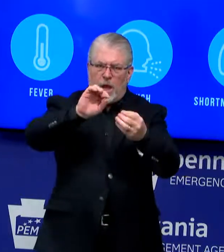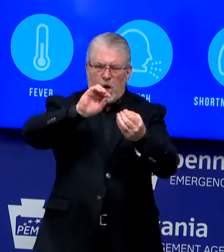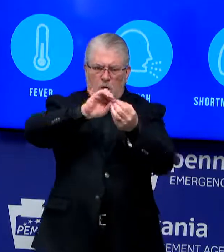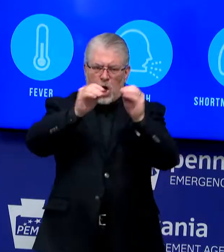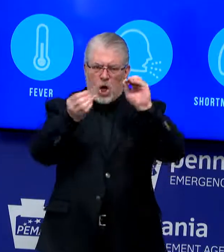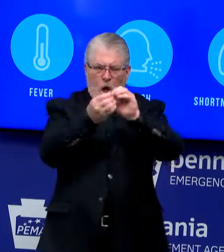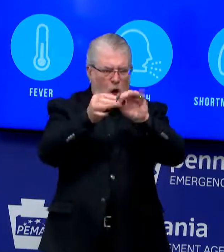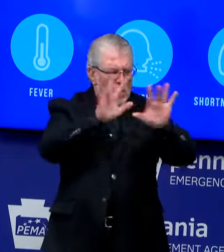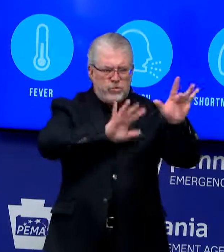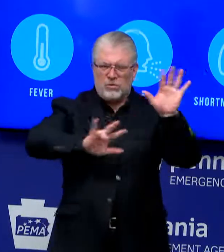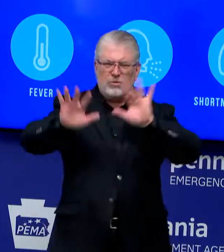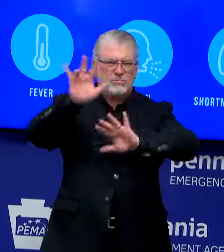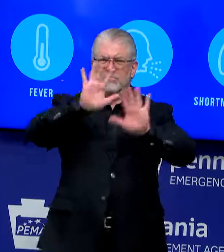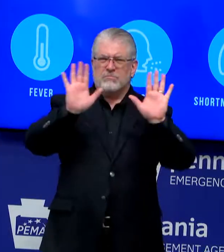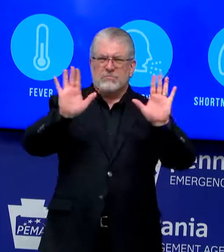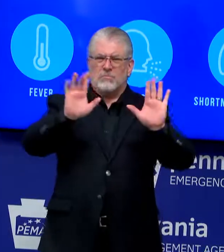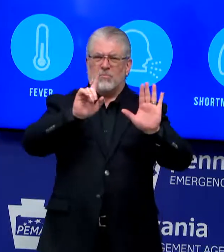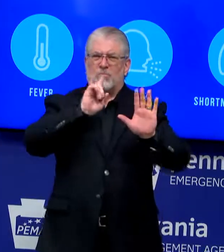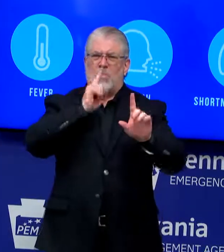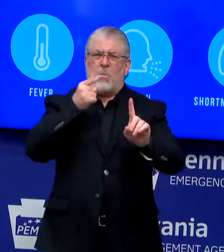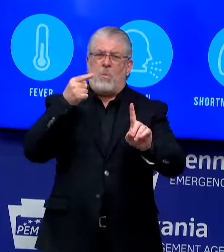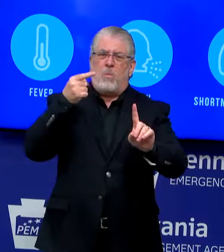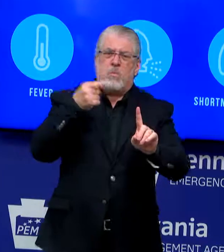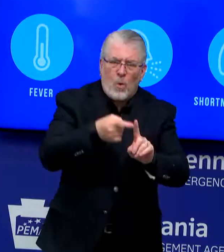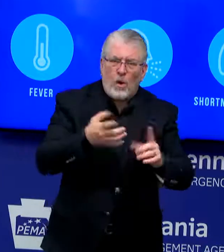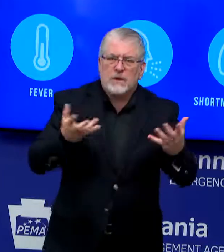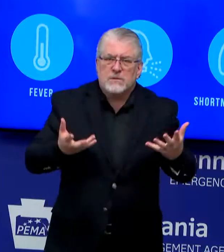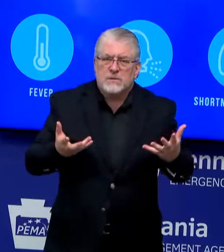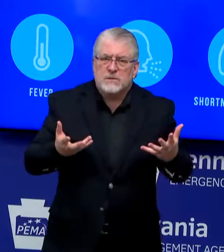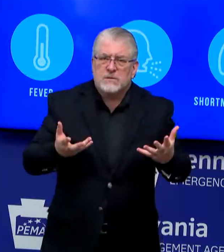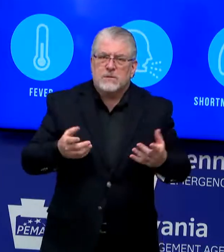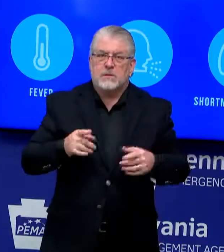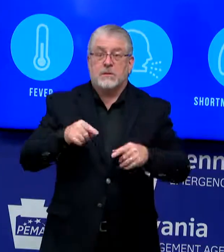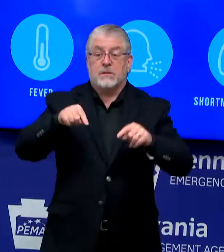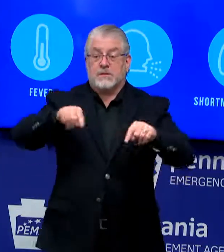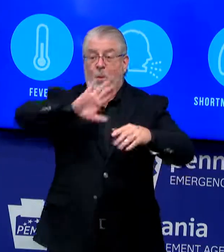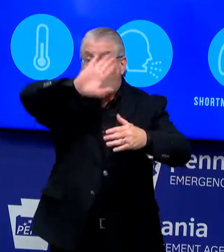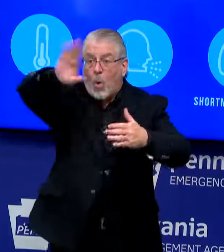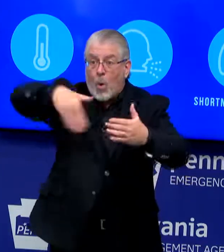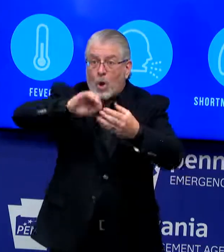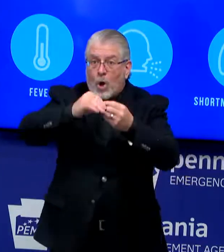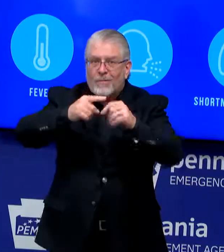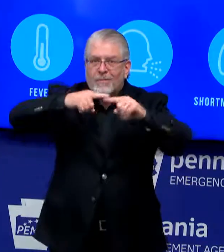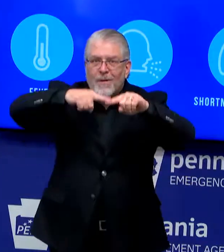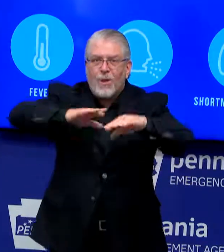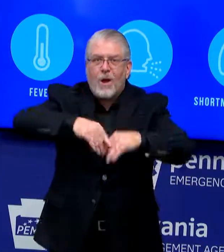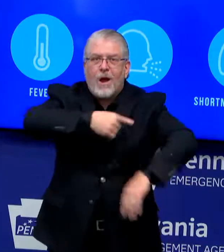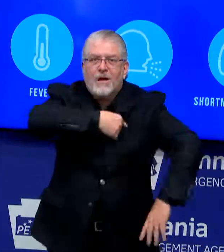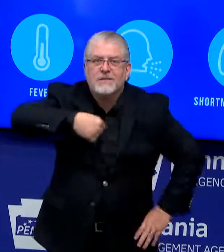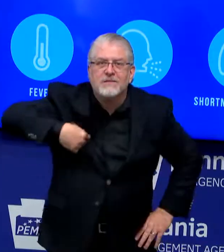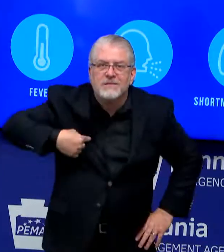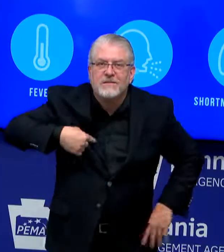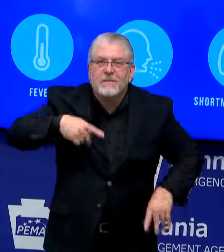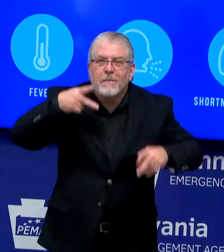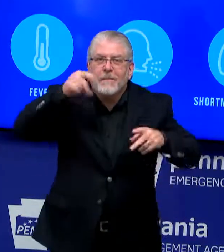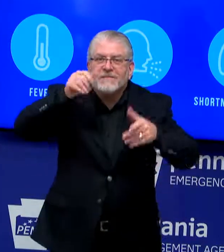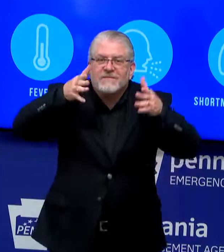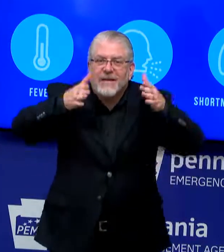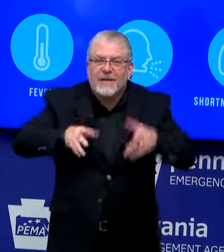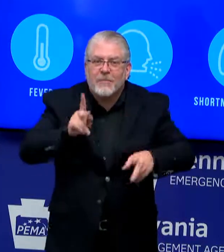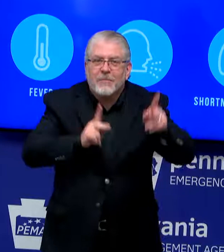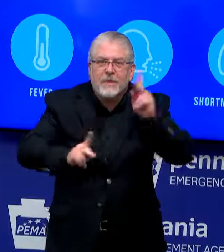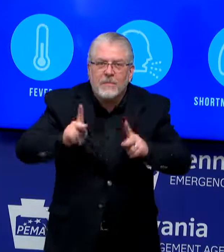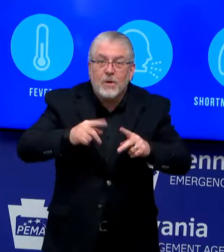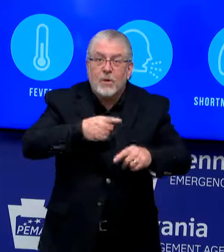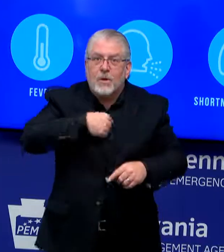it depends. It depends on what we do. If we stay at home, if we practice social distancing, if we